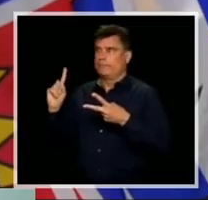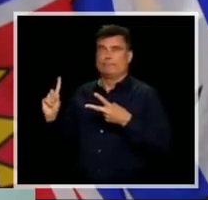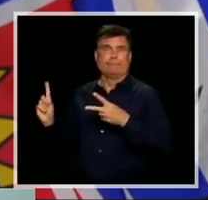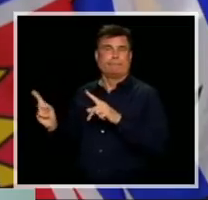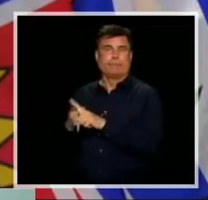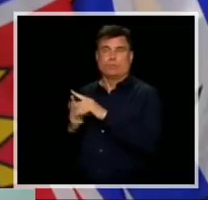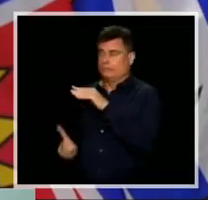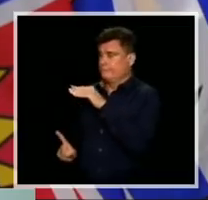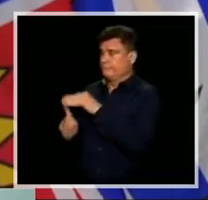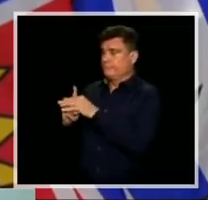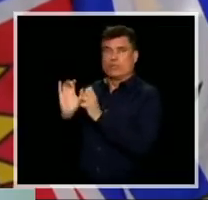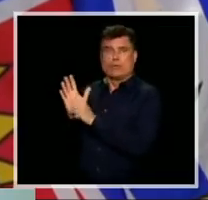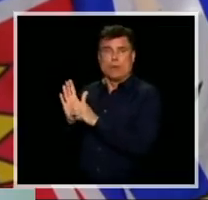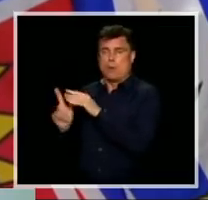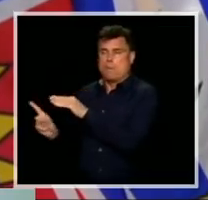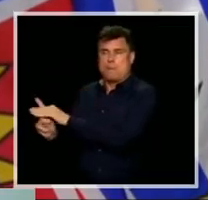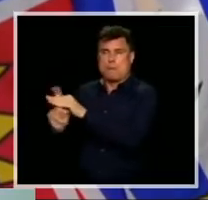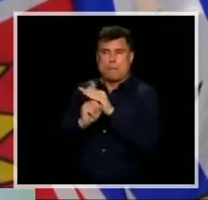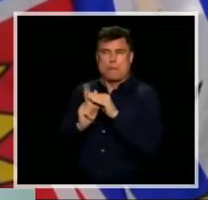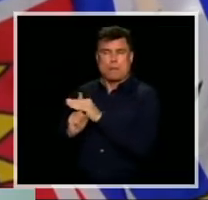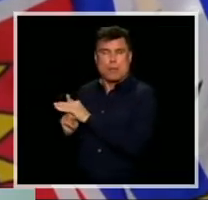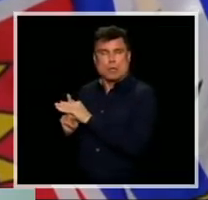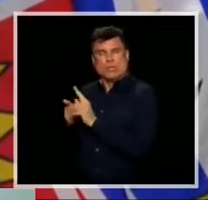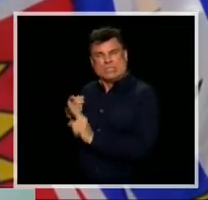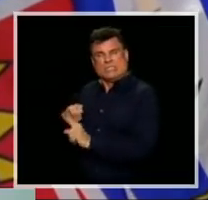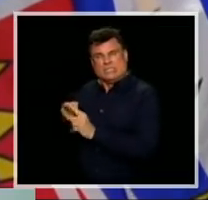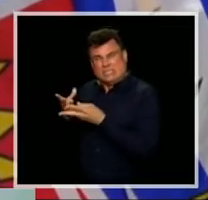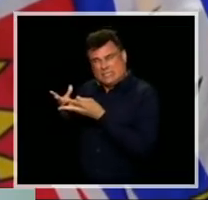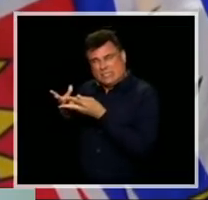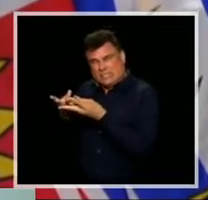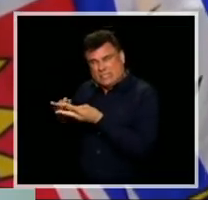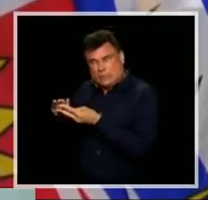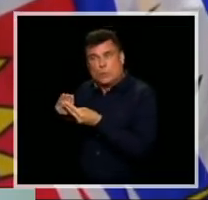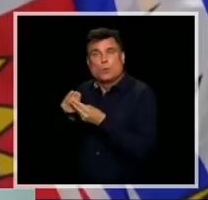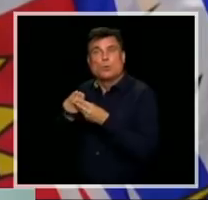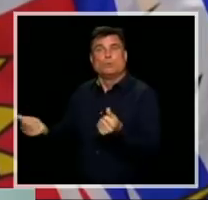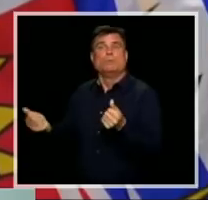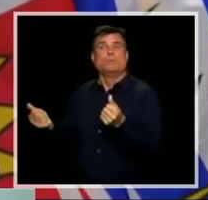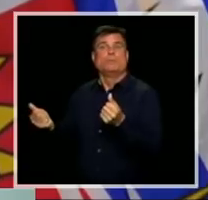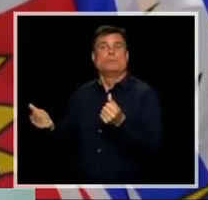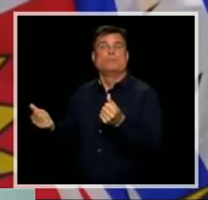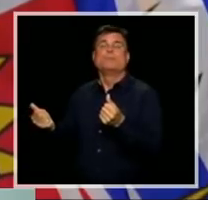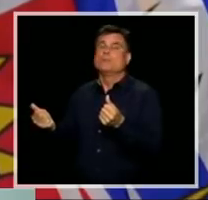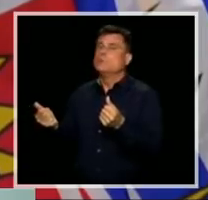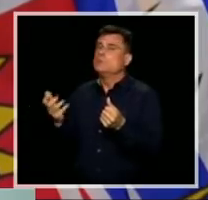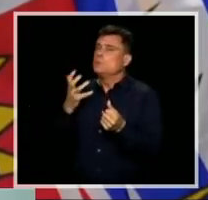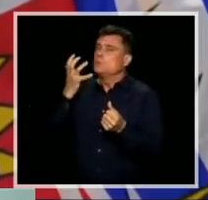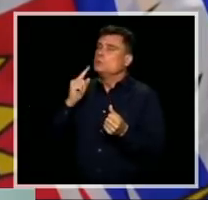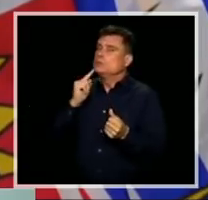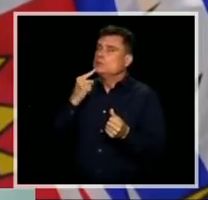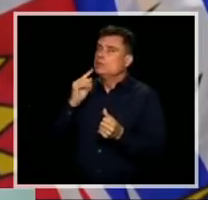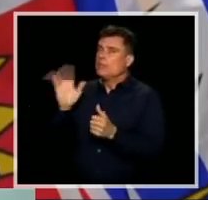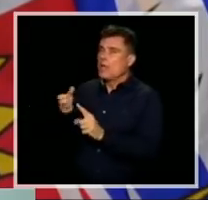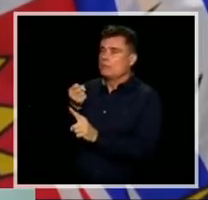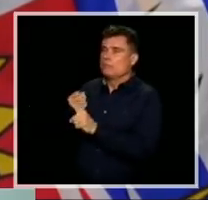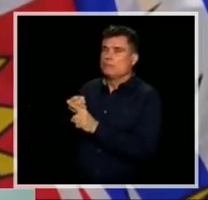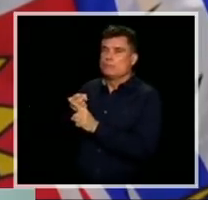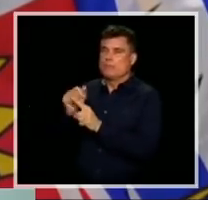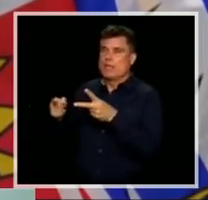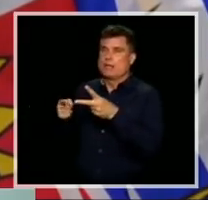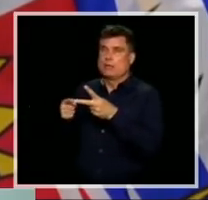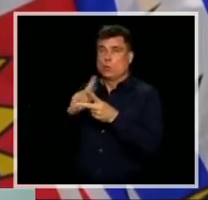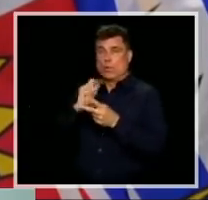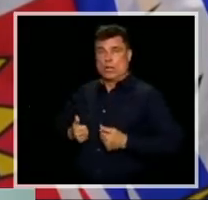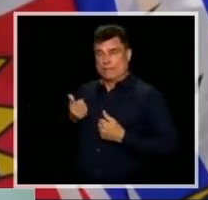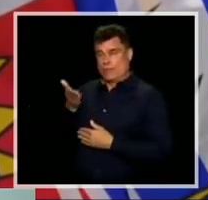now over. We have 14 active outbreaks that continue, 13 in long-term care and assisted living and